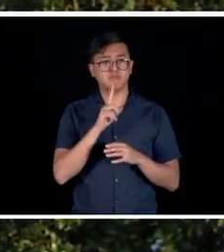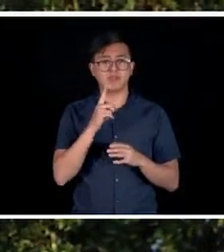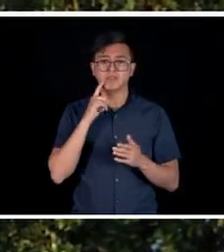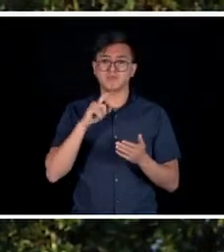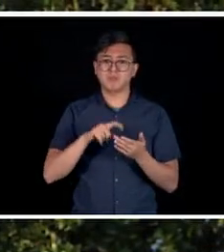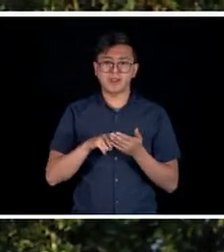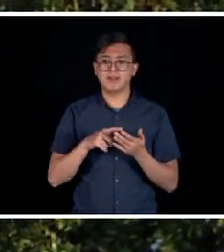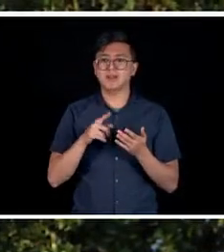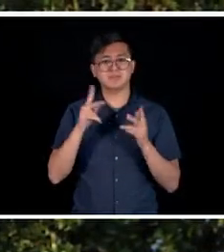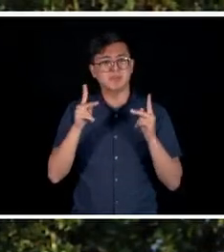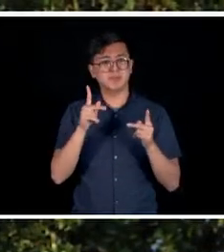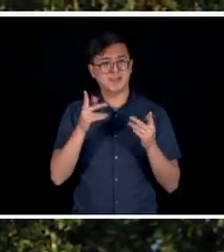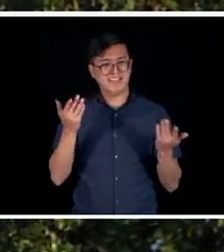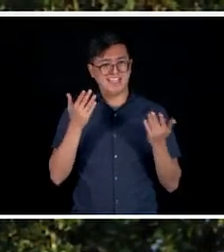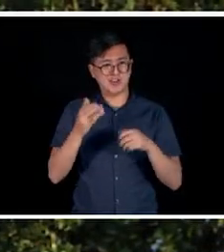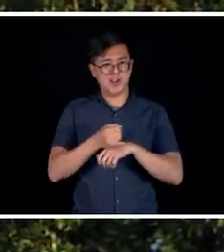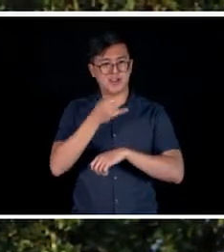who